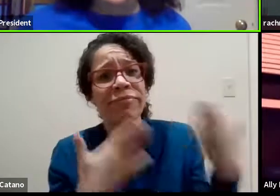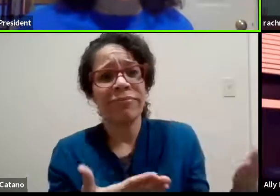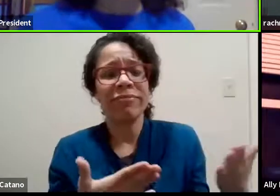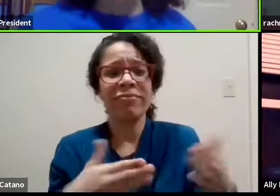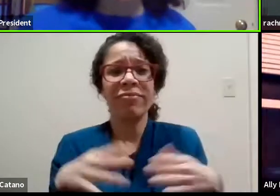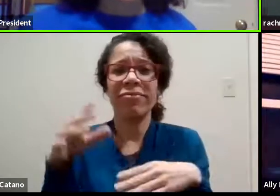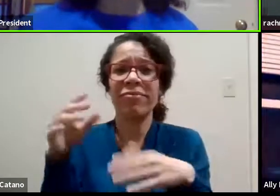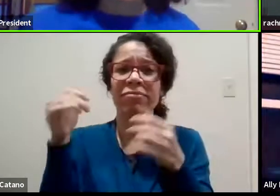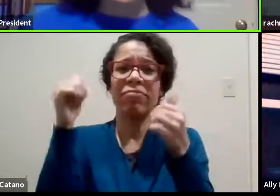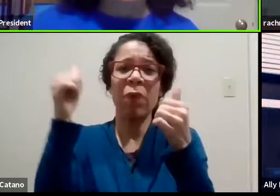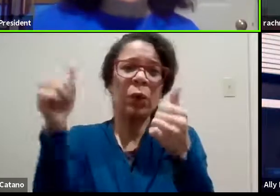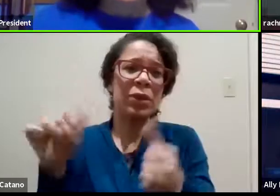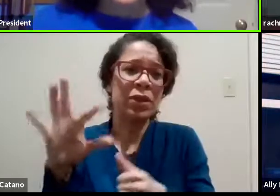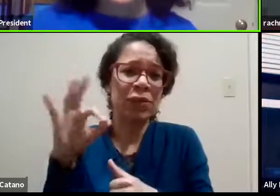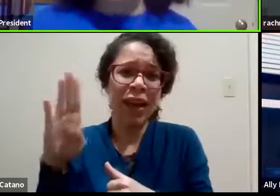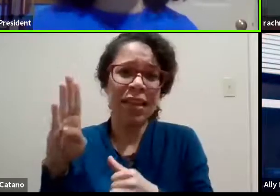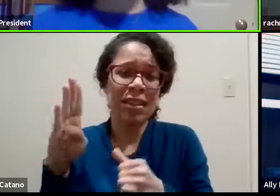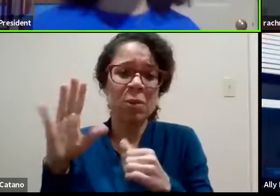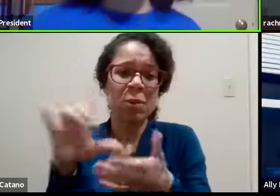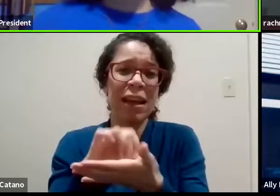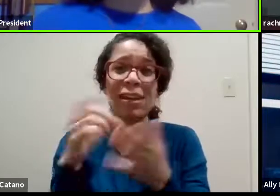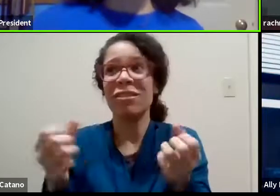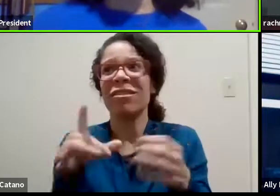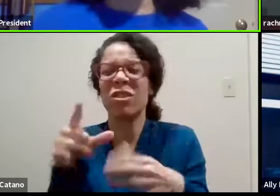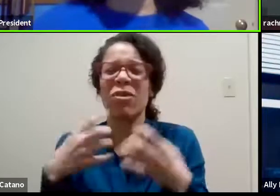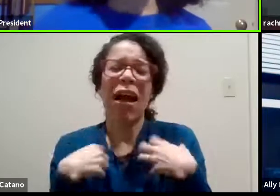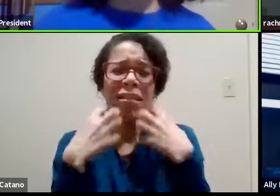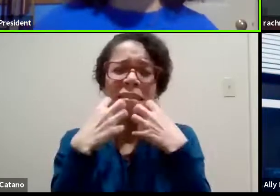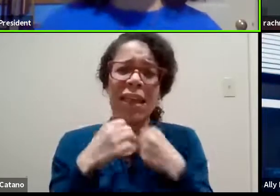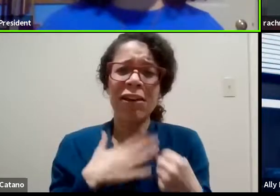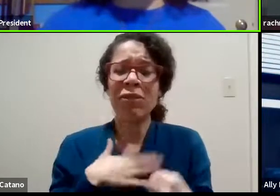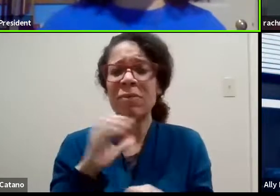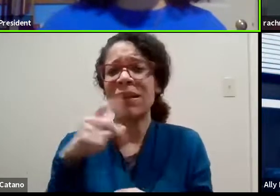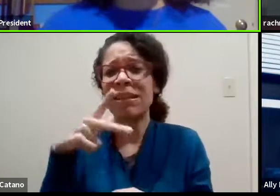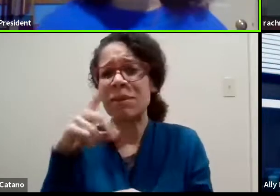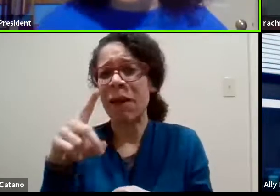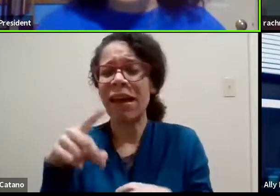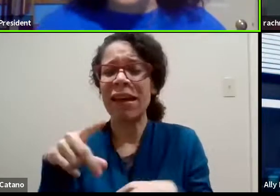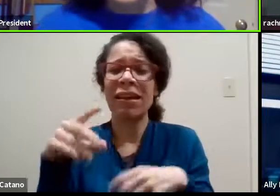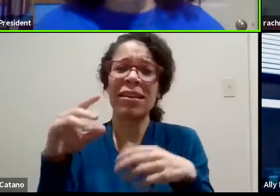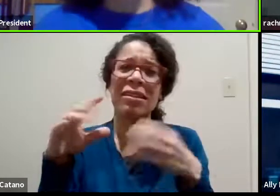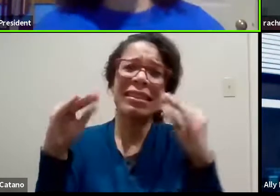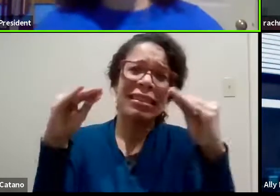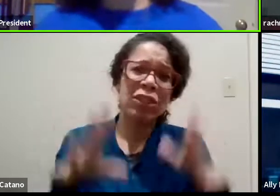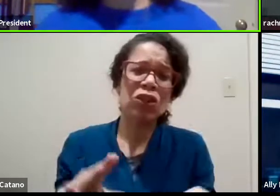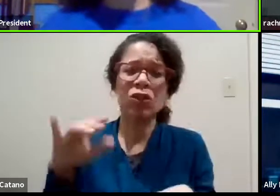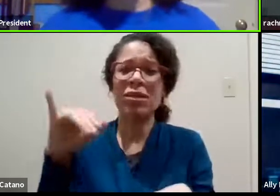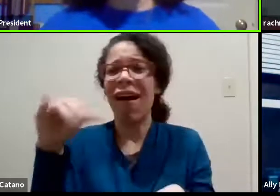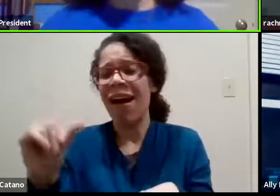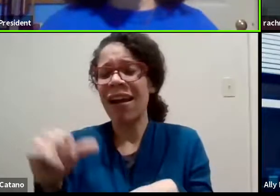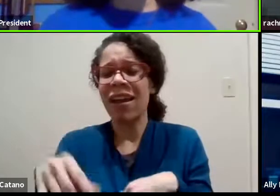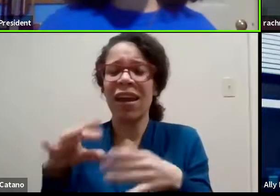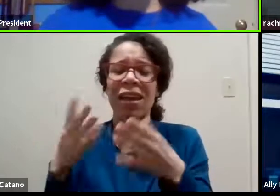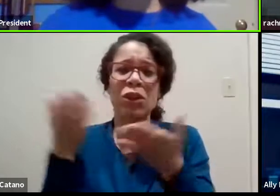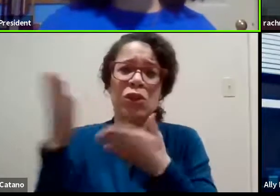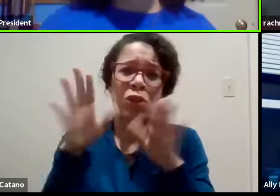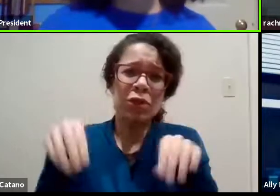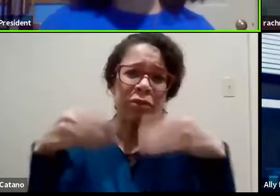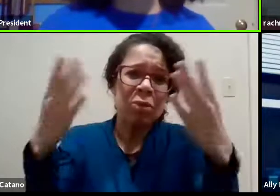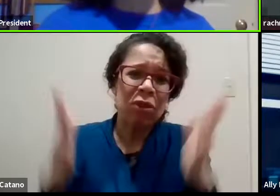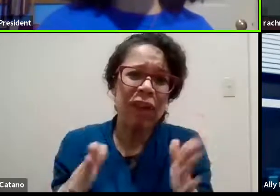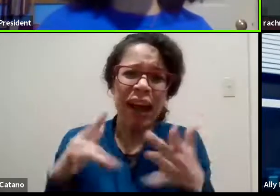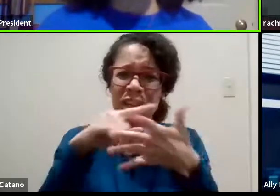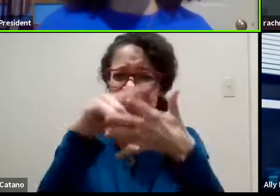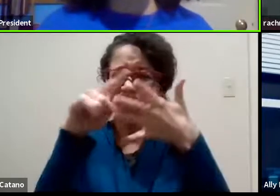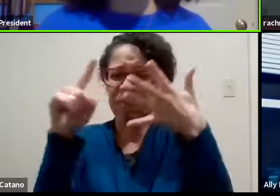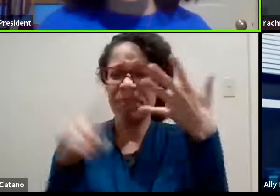Facebook page how much you love your special ed teachers and instructional assistants and related service providers. But we're really looking